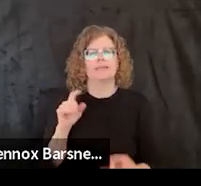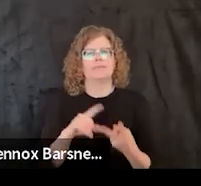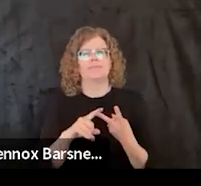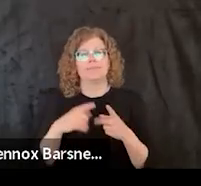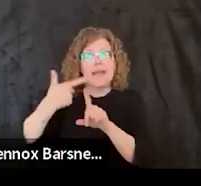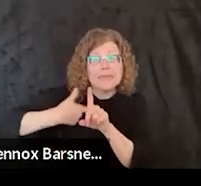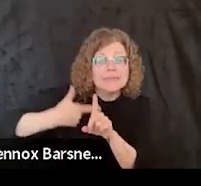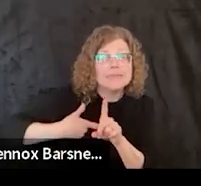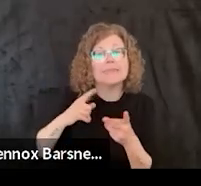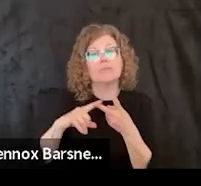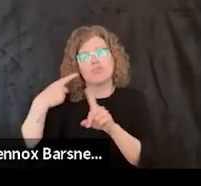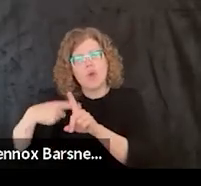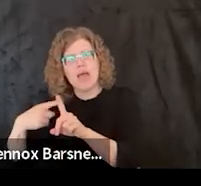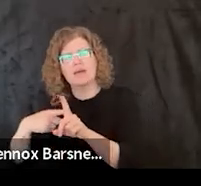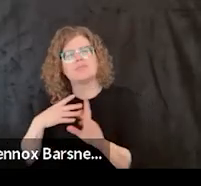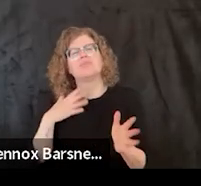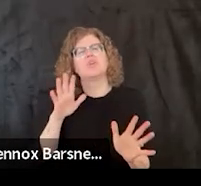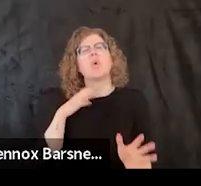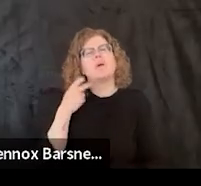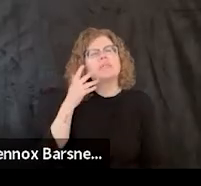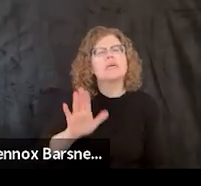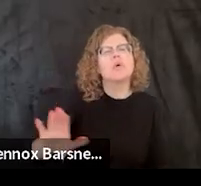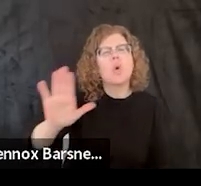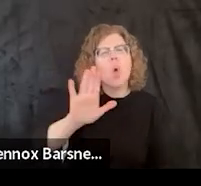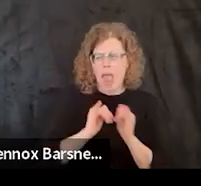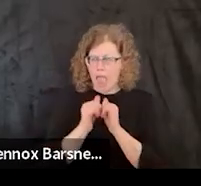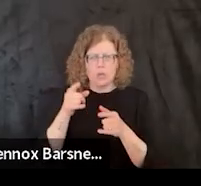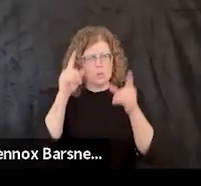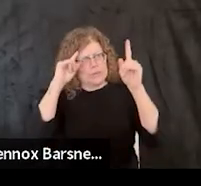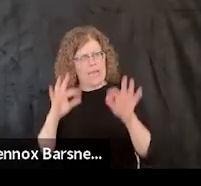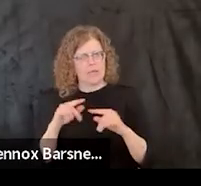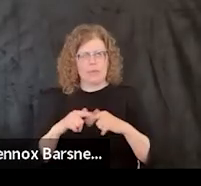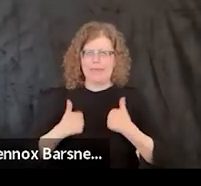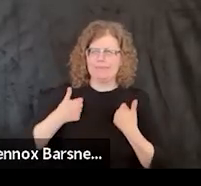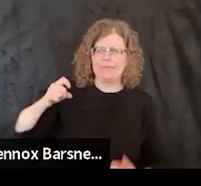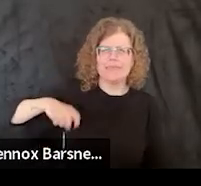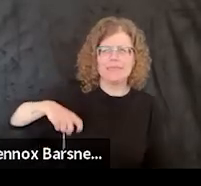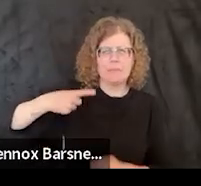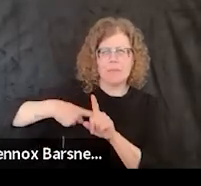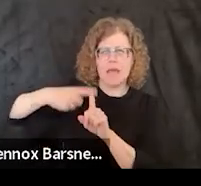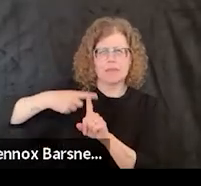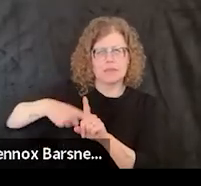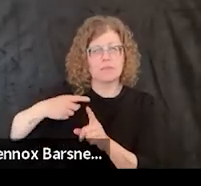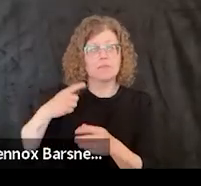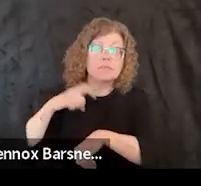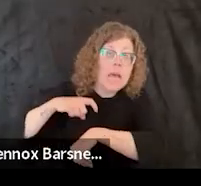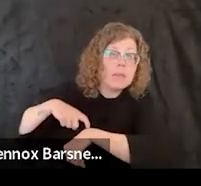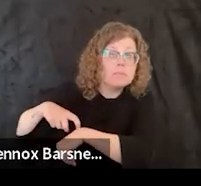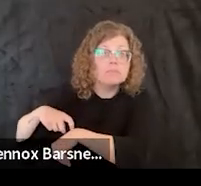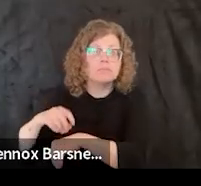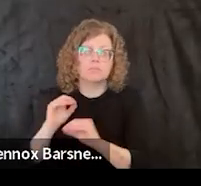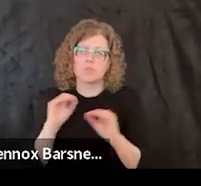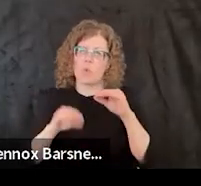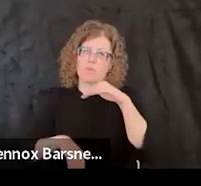general breakdown of how you calculated your subsistence and the time frame that it will cover. There is no maximum amount of time